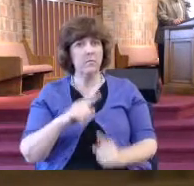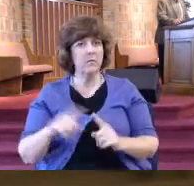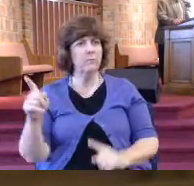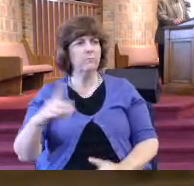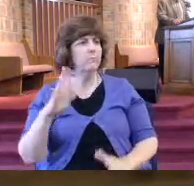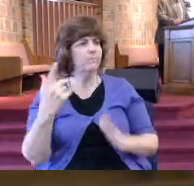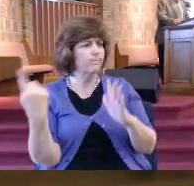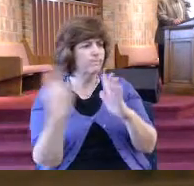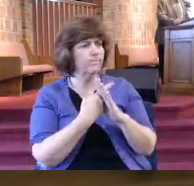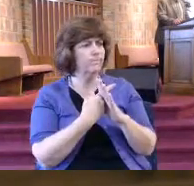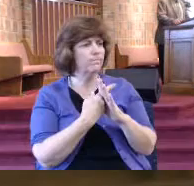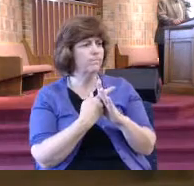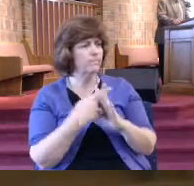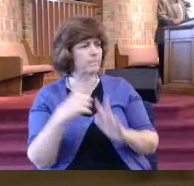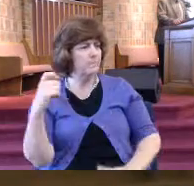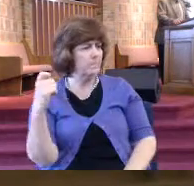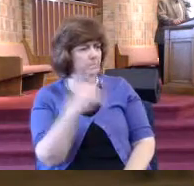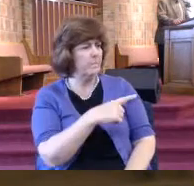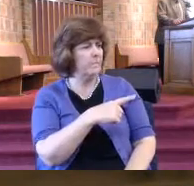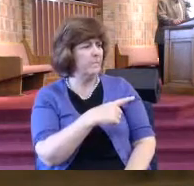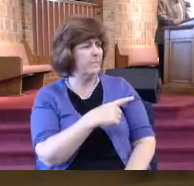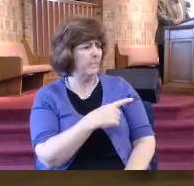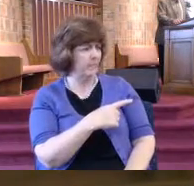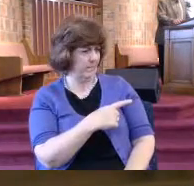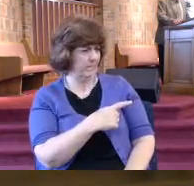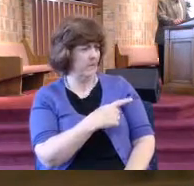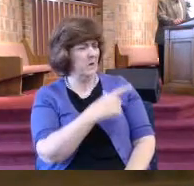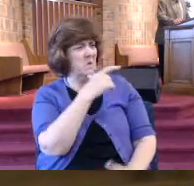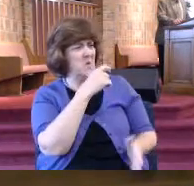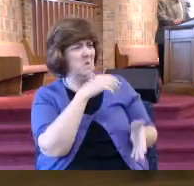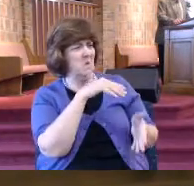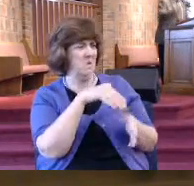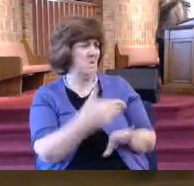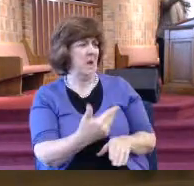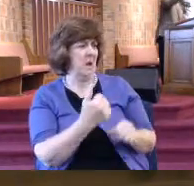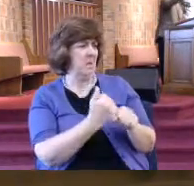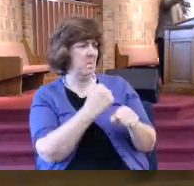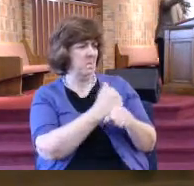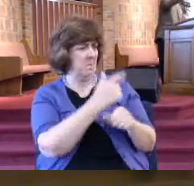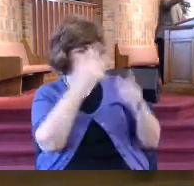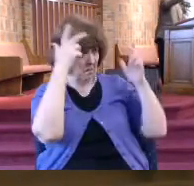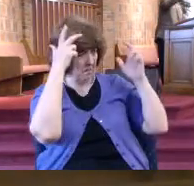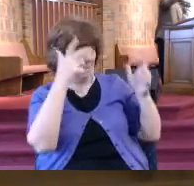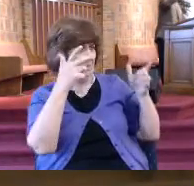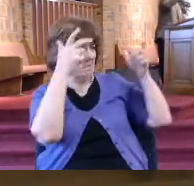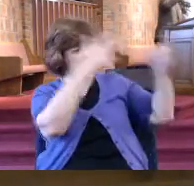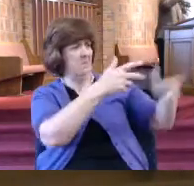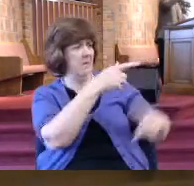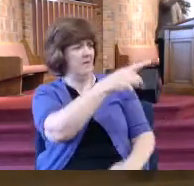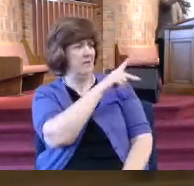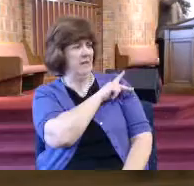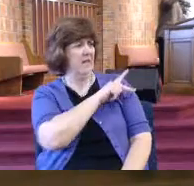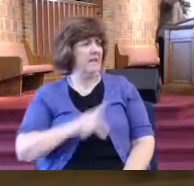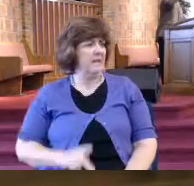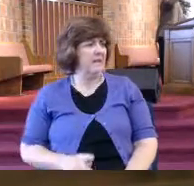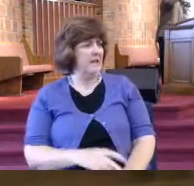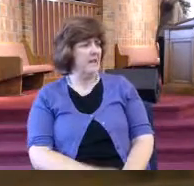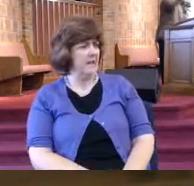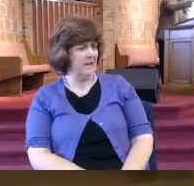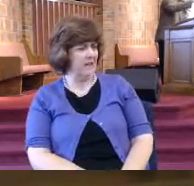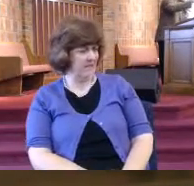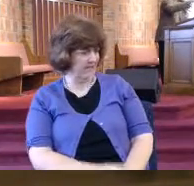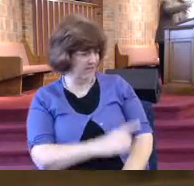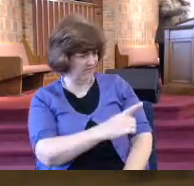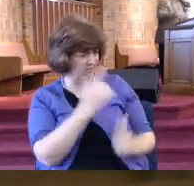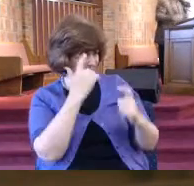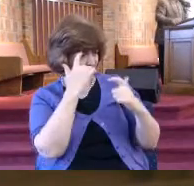to know, who died and made you king? How did you decide you should be able to do